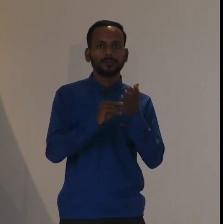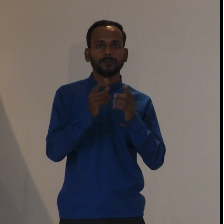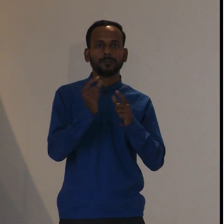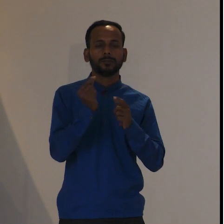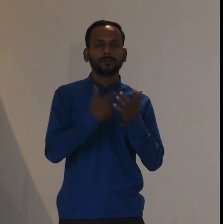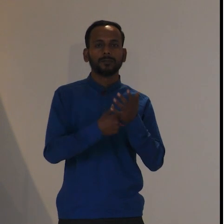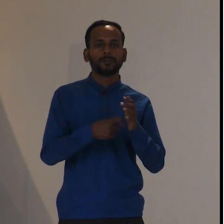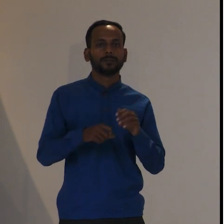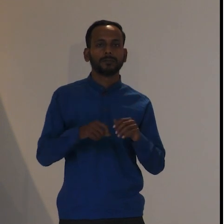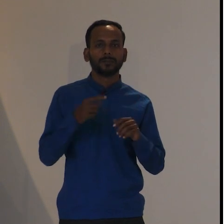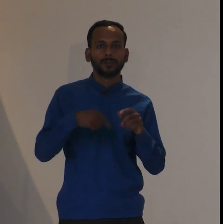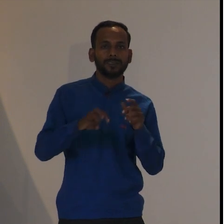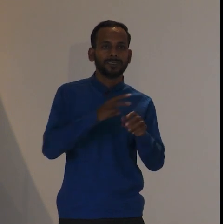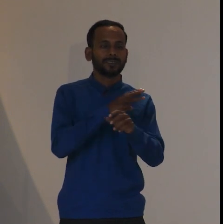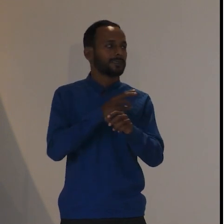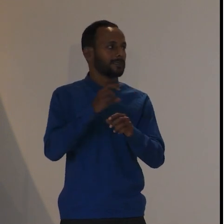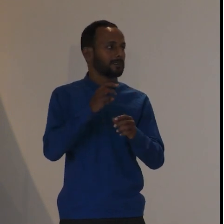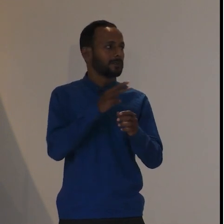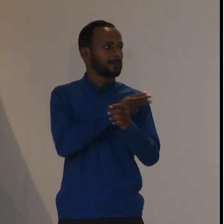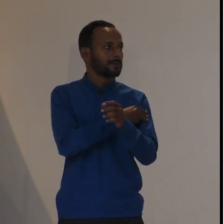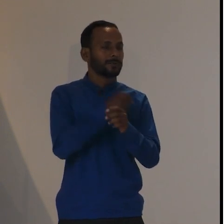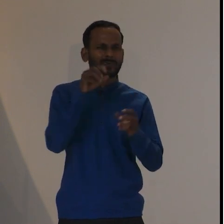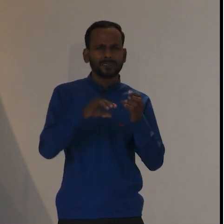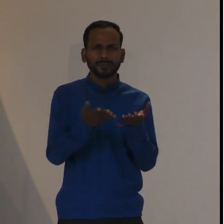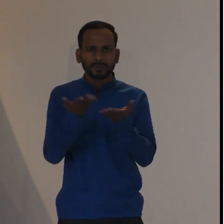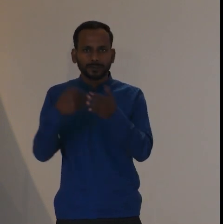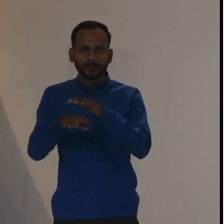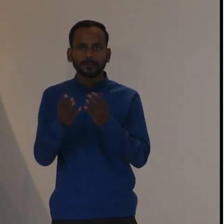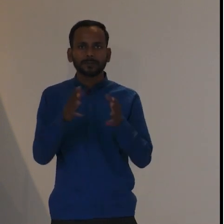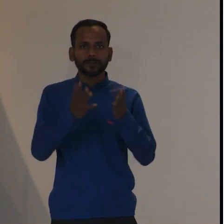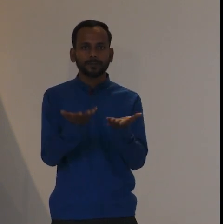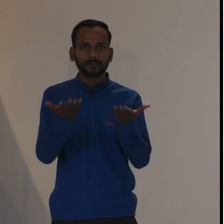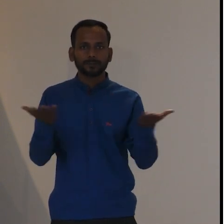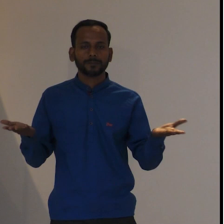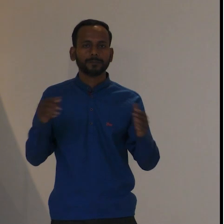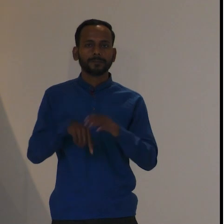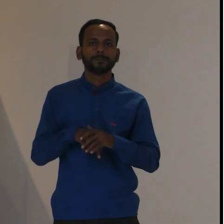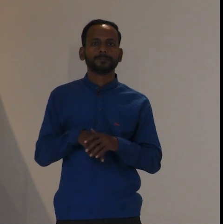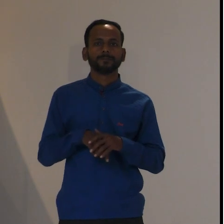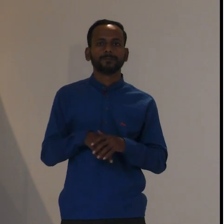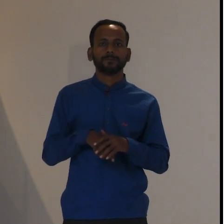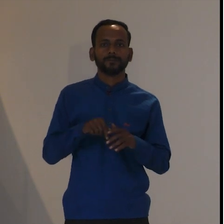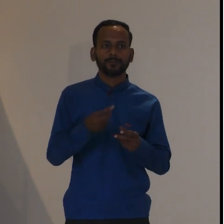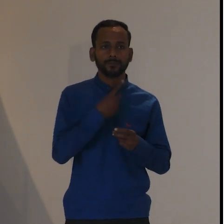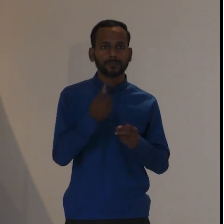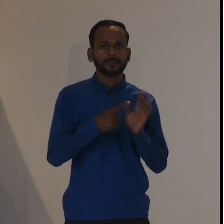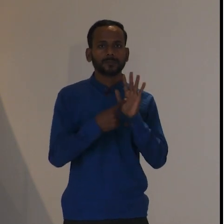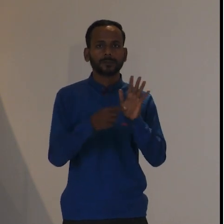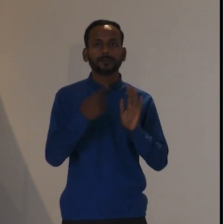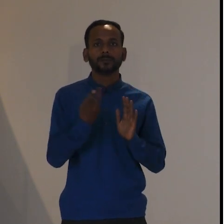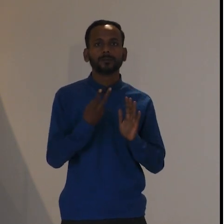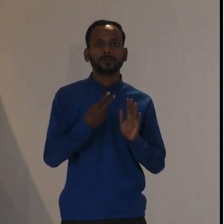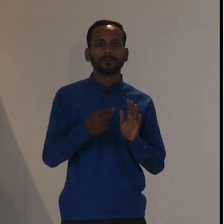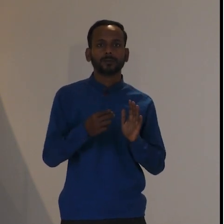medical objects that belonged to Sir Henry Wellcome. So this film